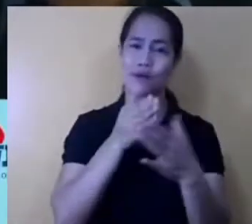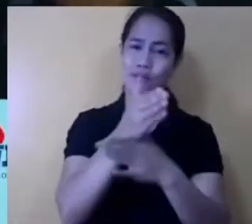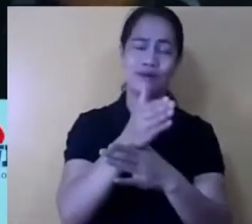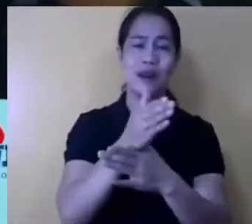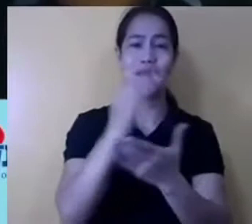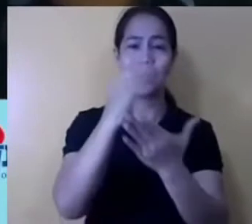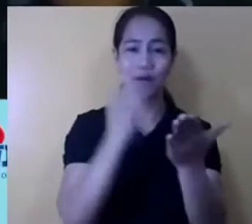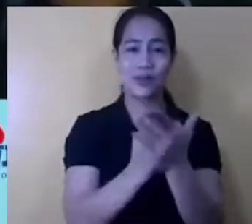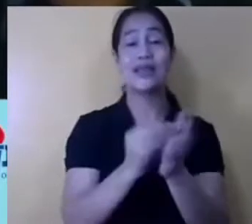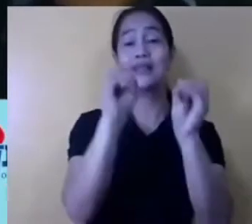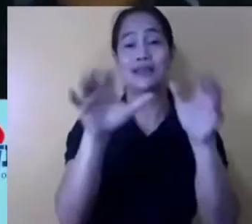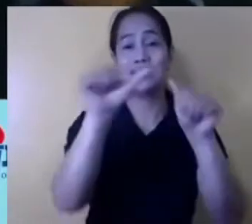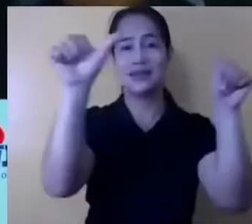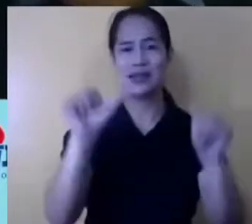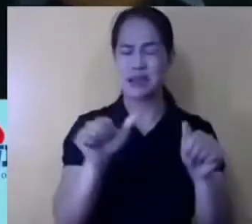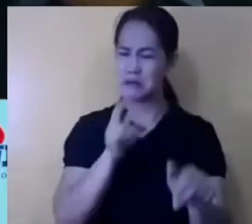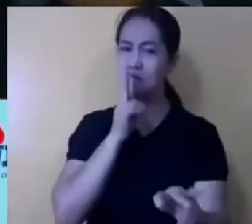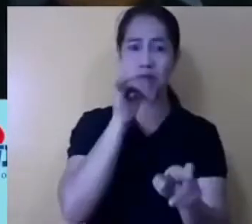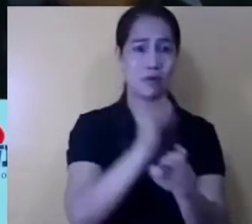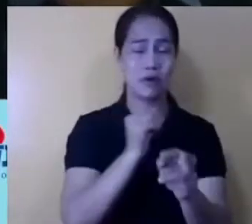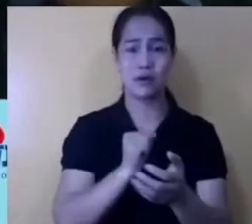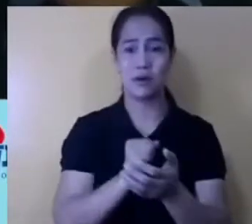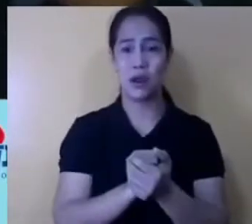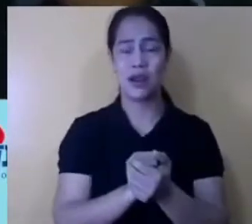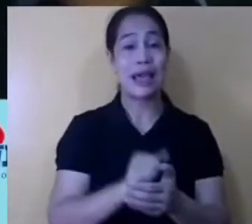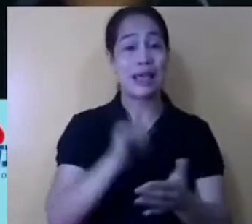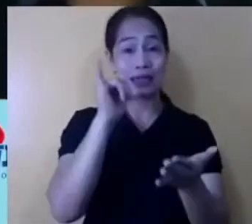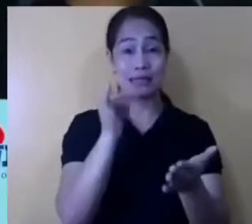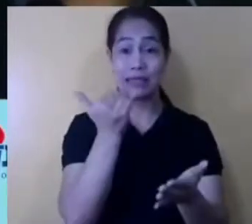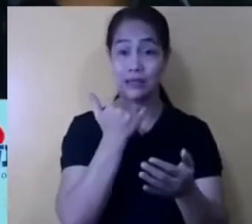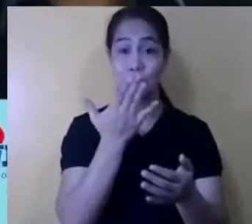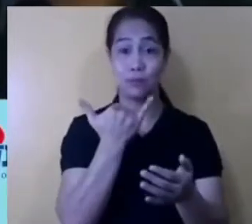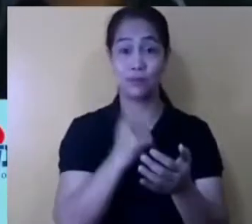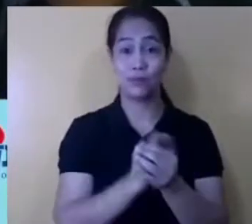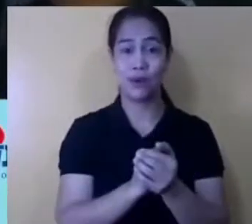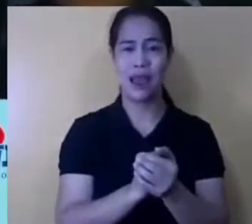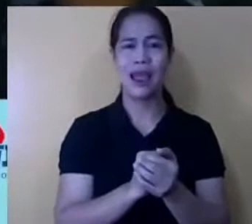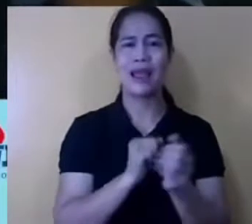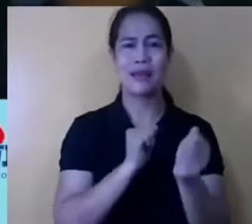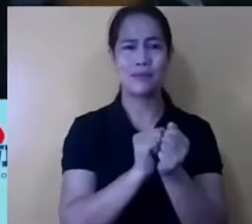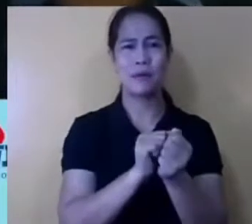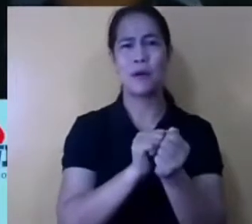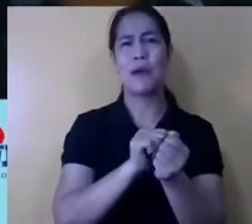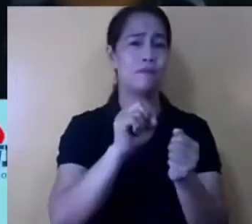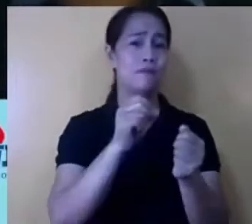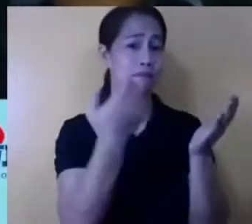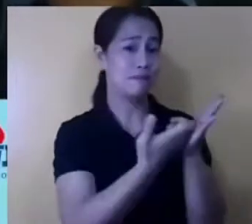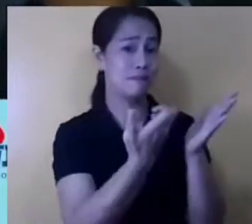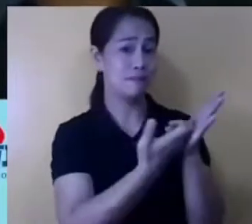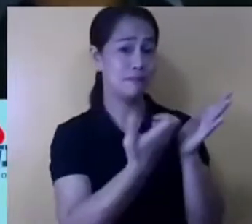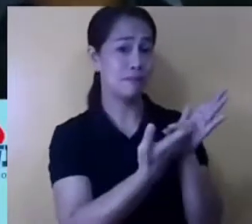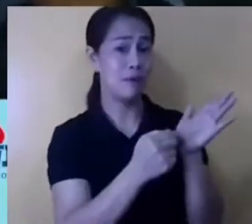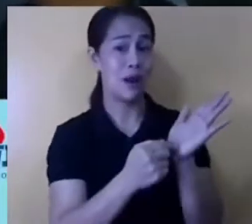is really important. That's why our means of verification here is through